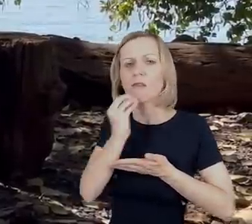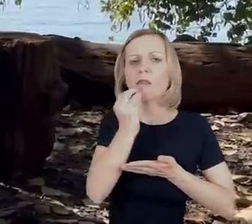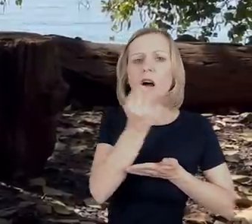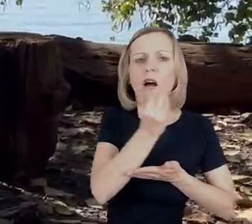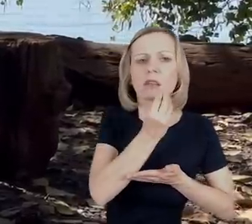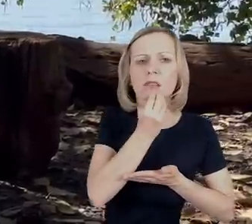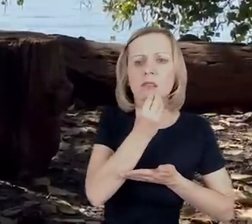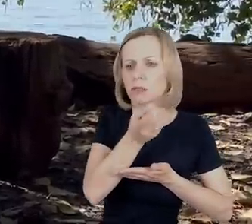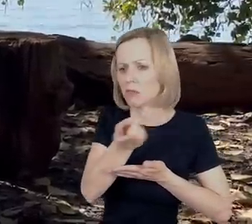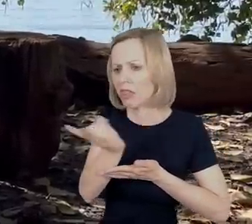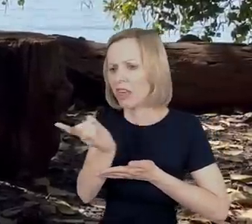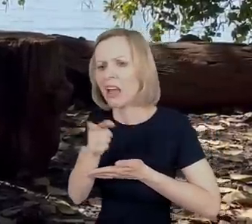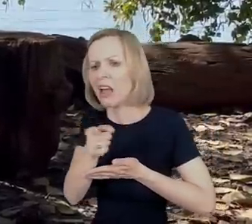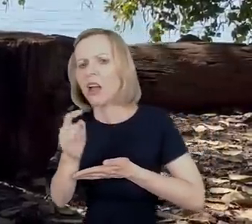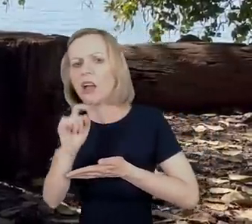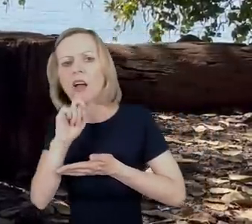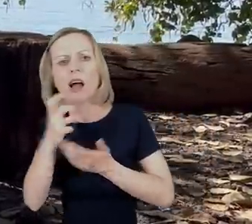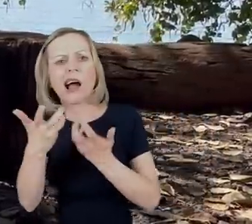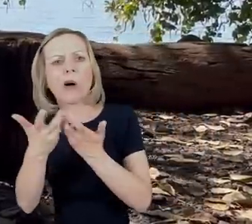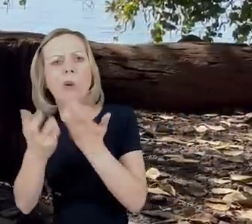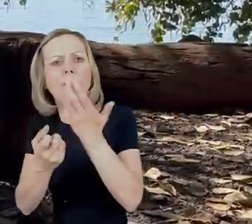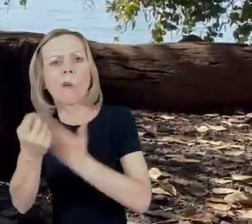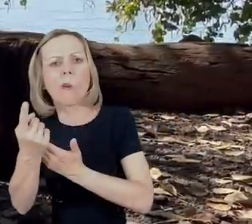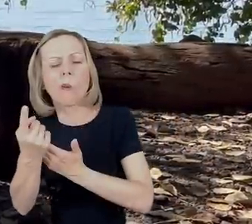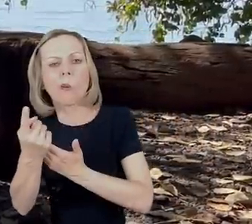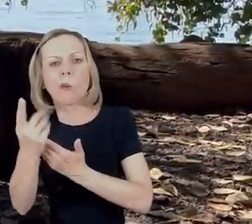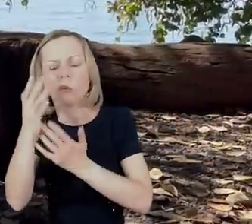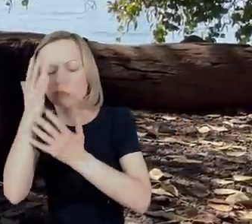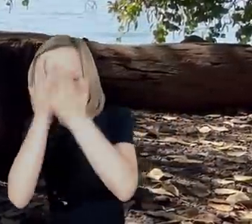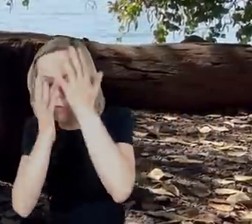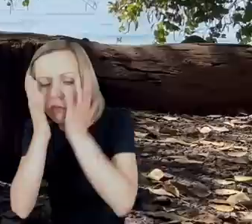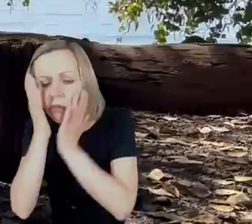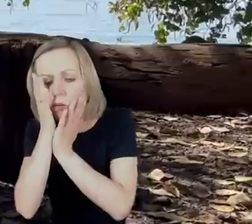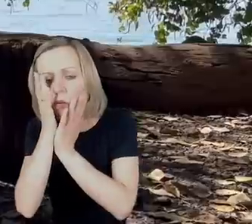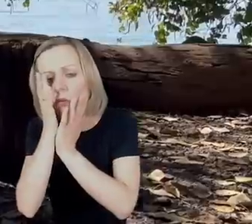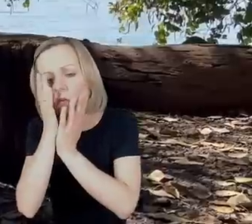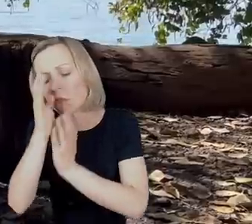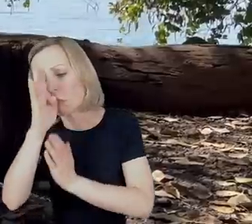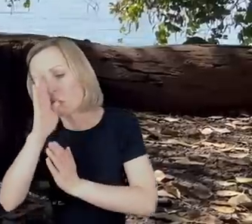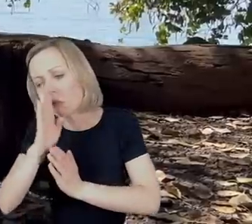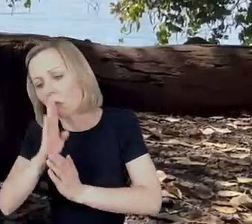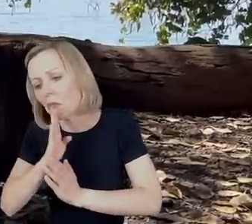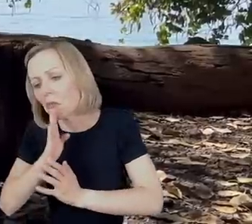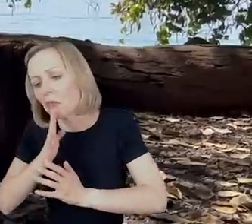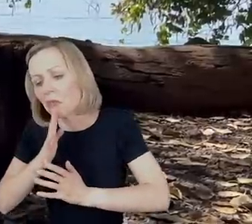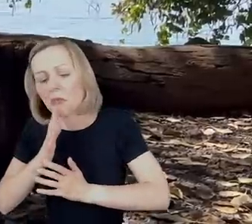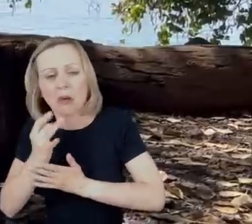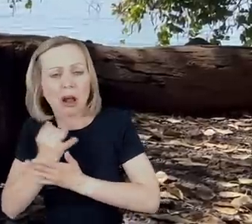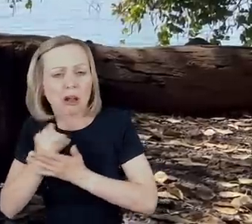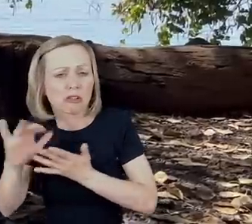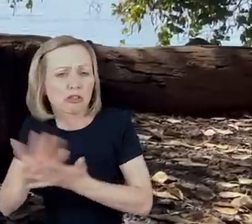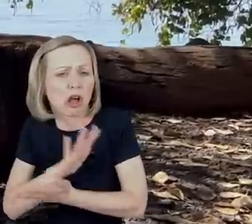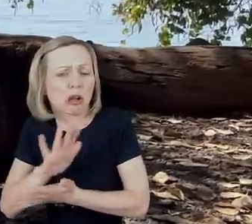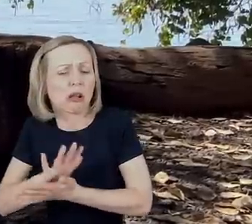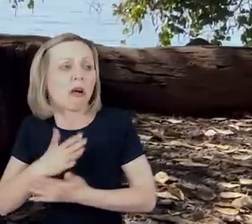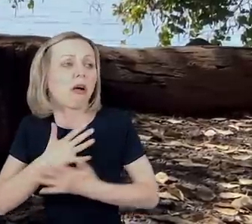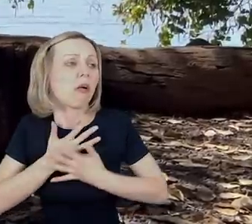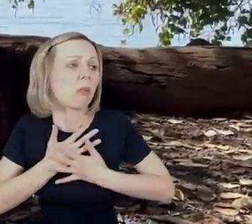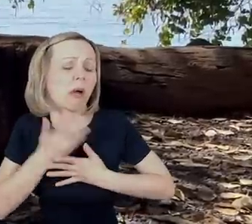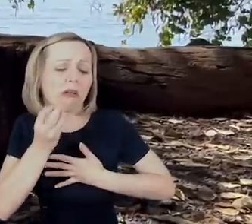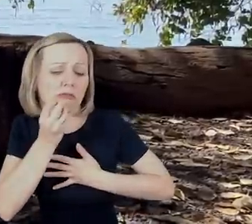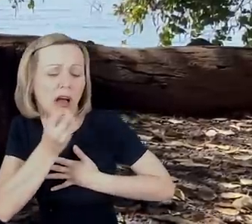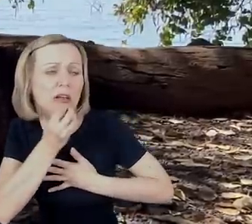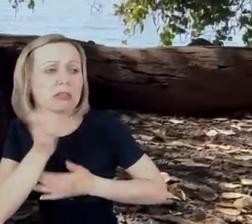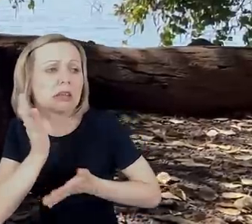the hypocrites, for they disfigure their faces so as to show others that they are fasting. Truly, I tell you, they have received their